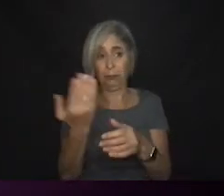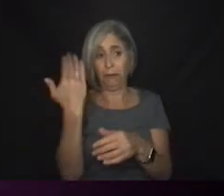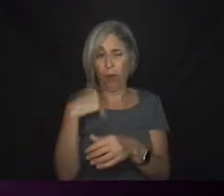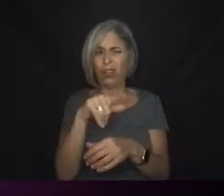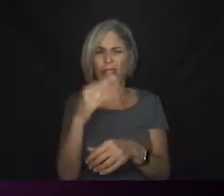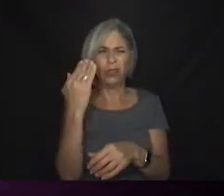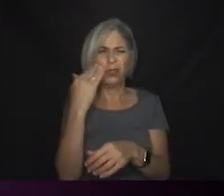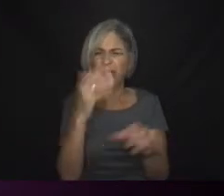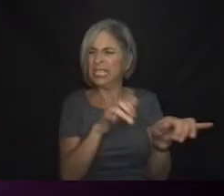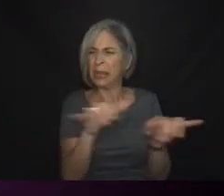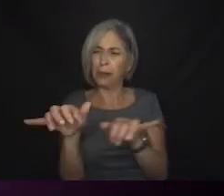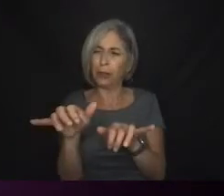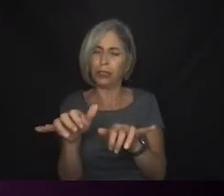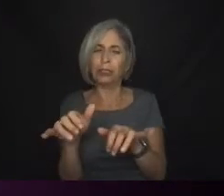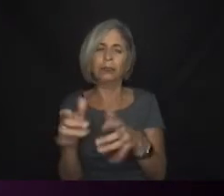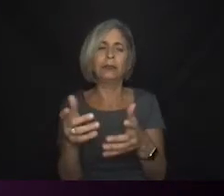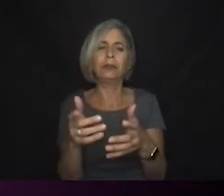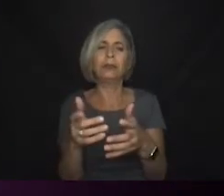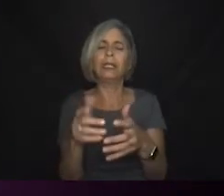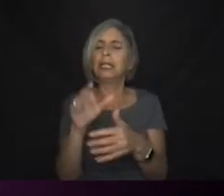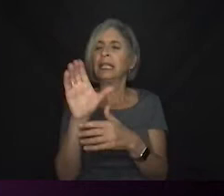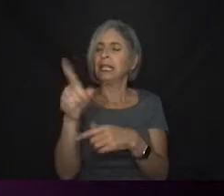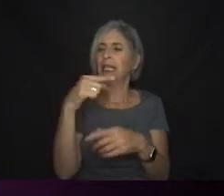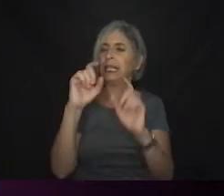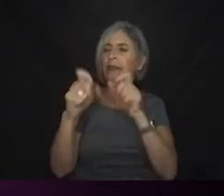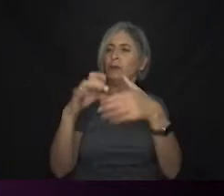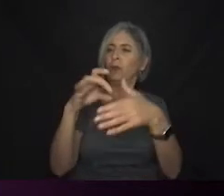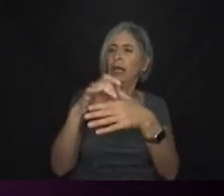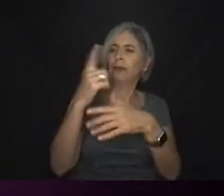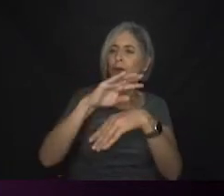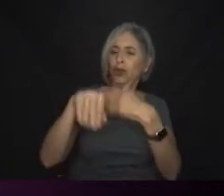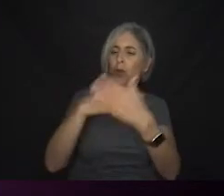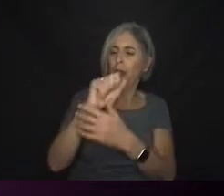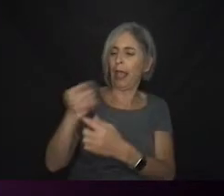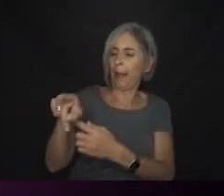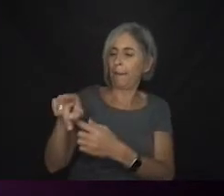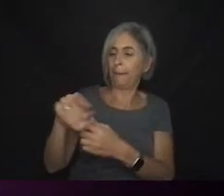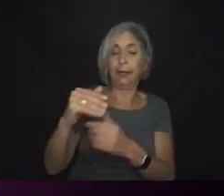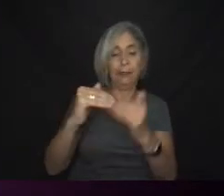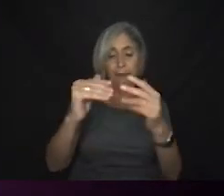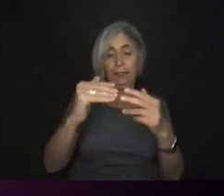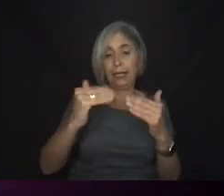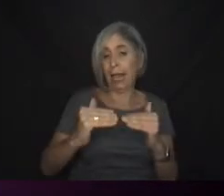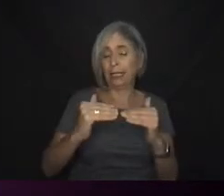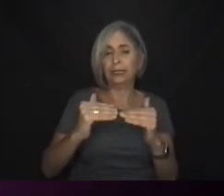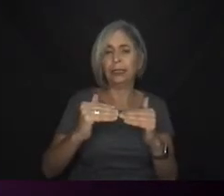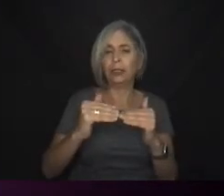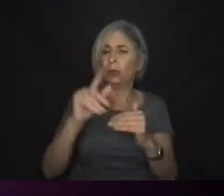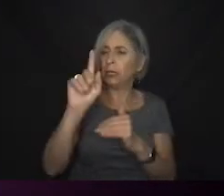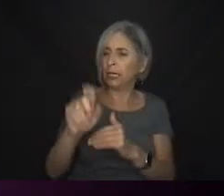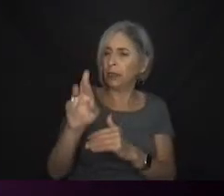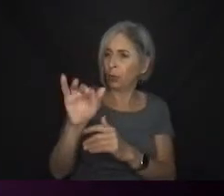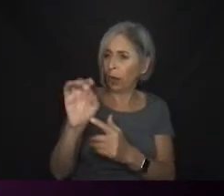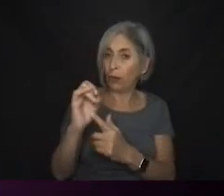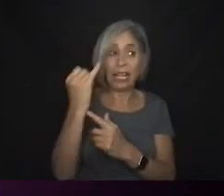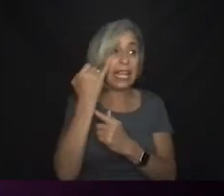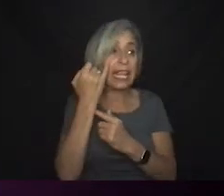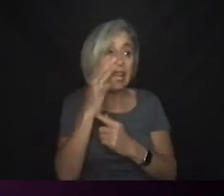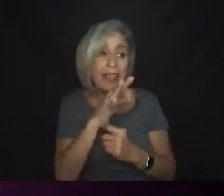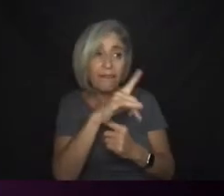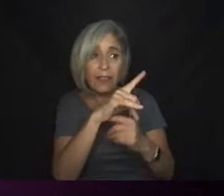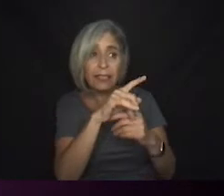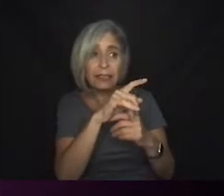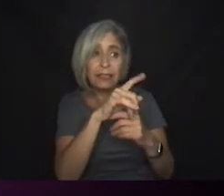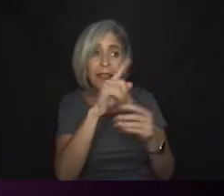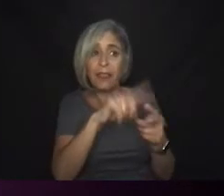feels similar. It gives context to your whole app. But now, what's next? We need actual routes. We need to say, hey, at this path, render